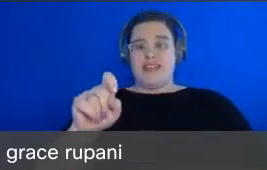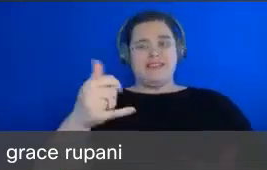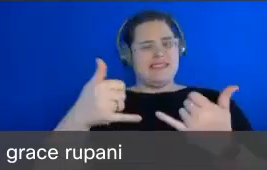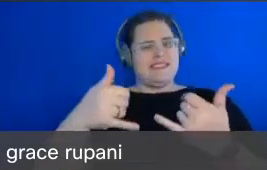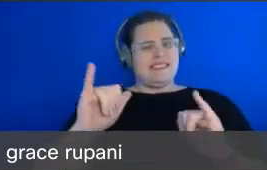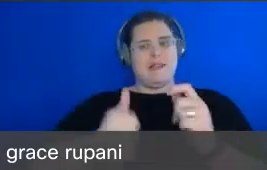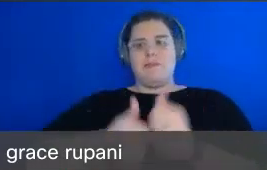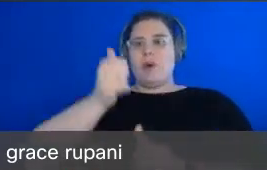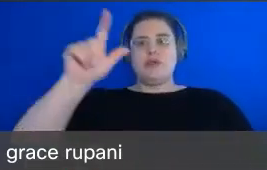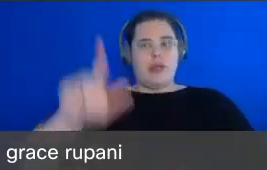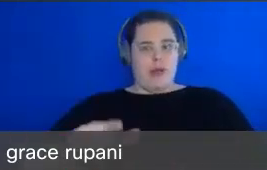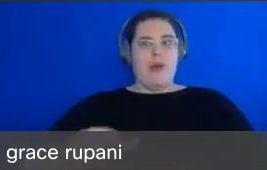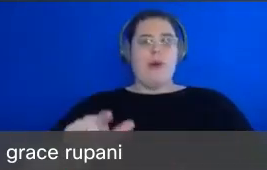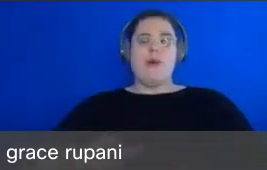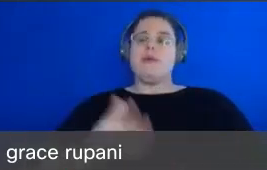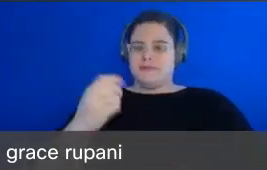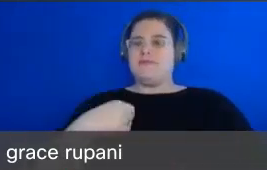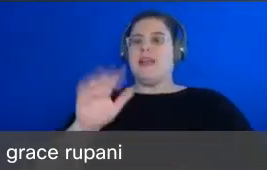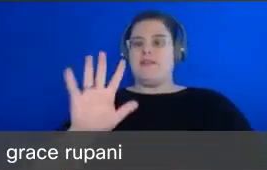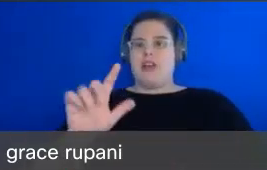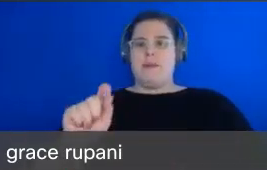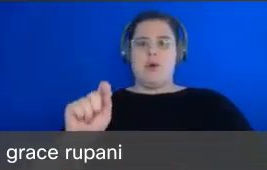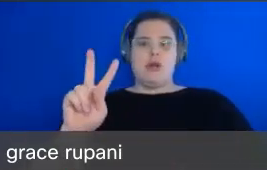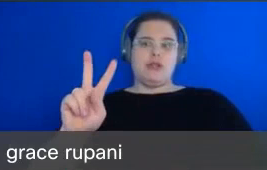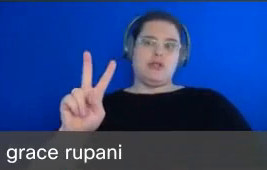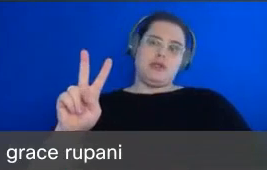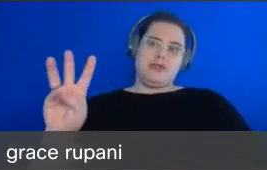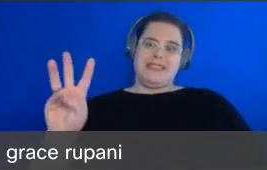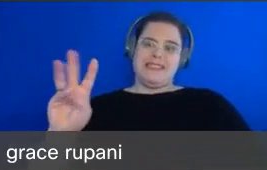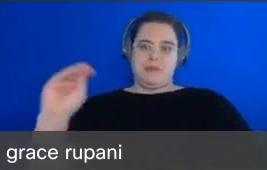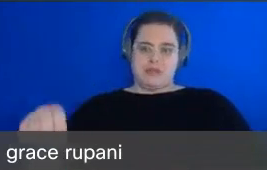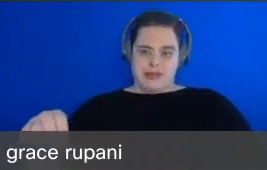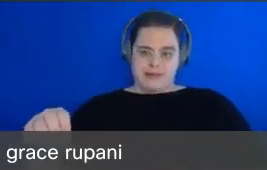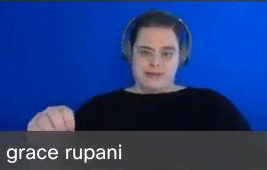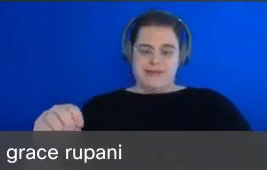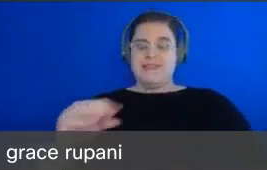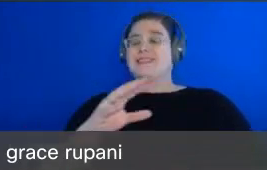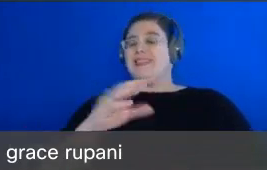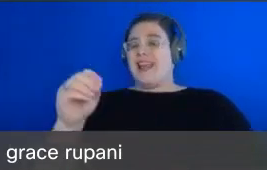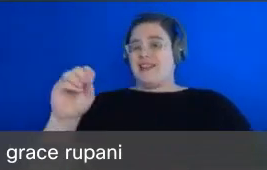at 5.26%. And of those people, we've seen a 10%